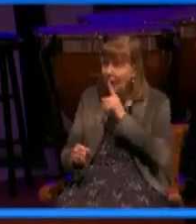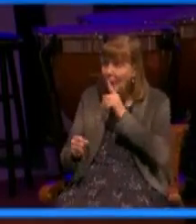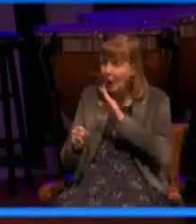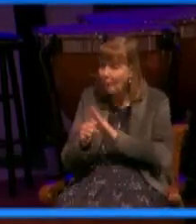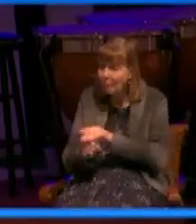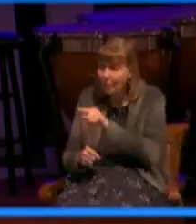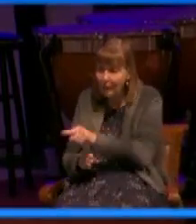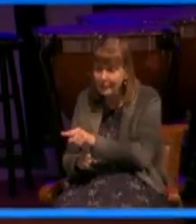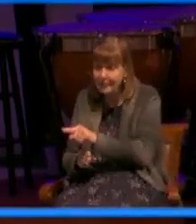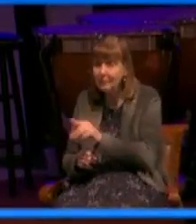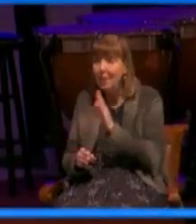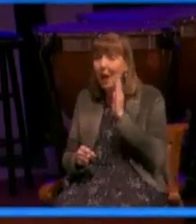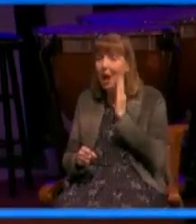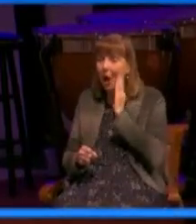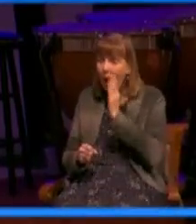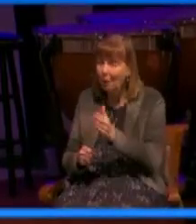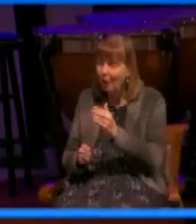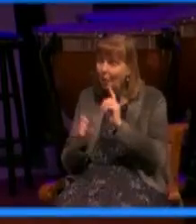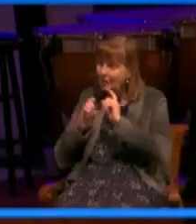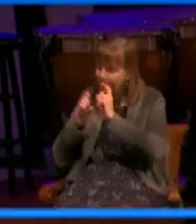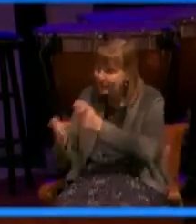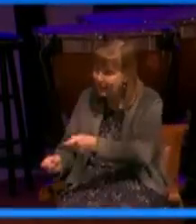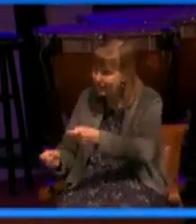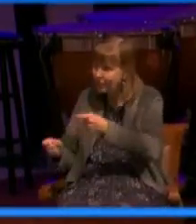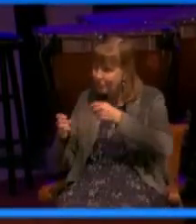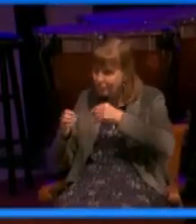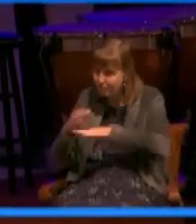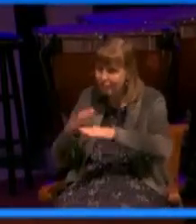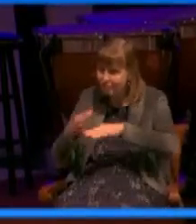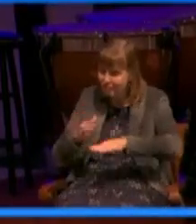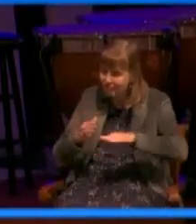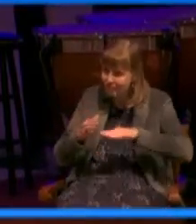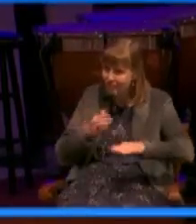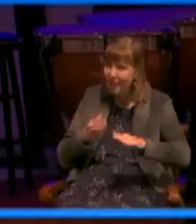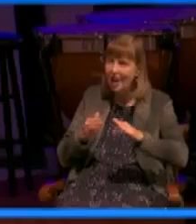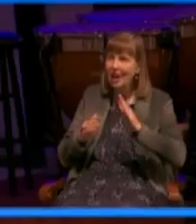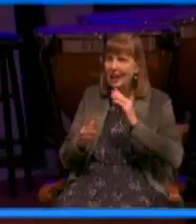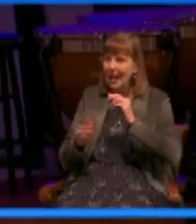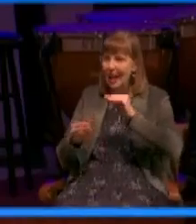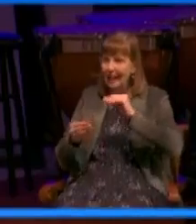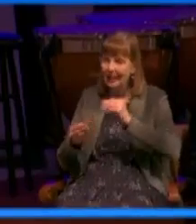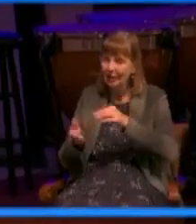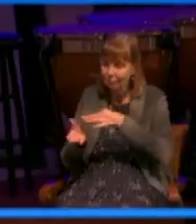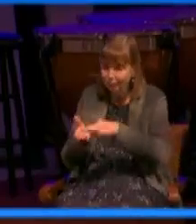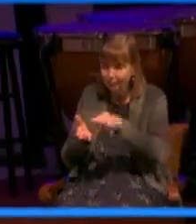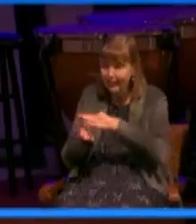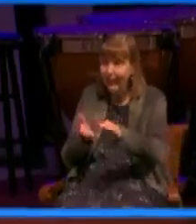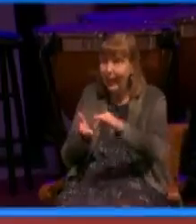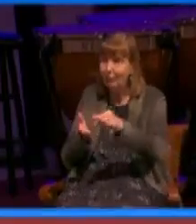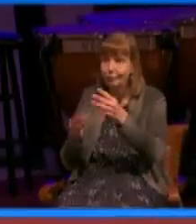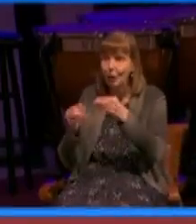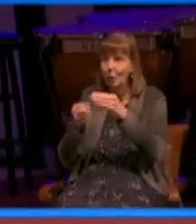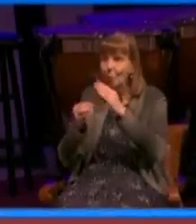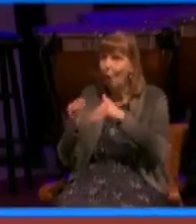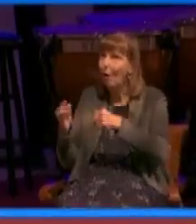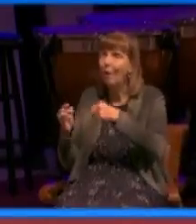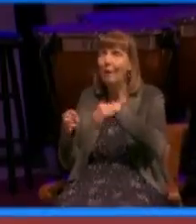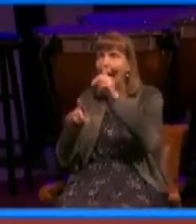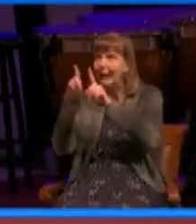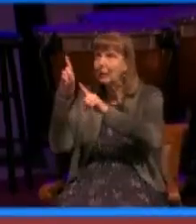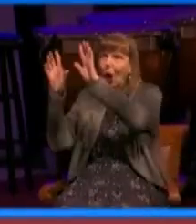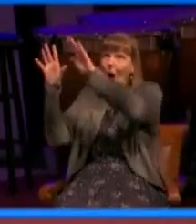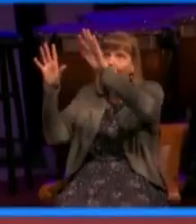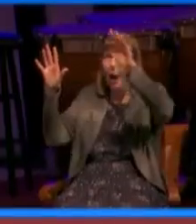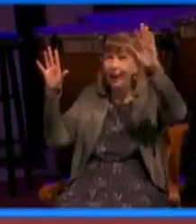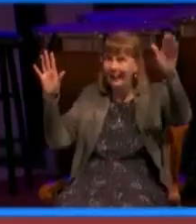the sky. And now 25 years later, at 99 years old, he still has not had one child with